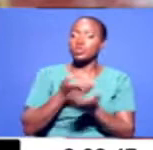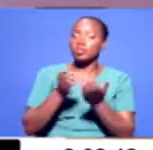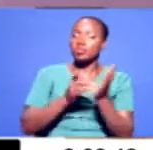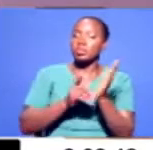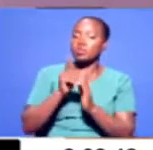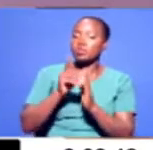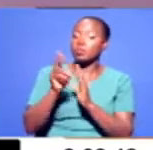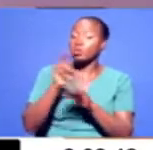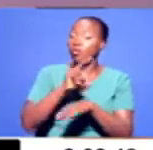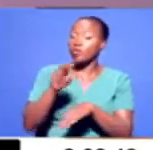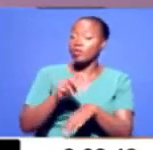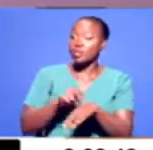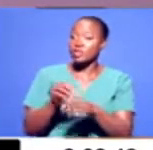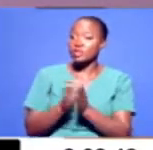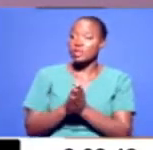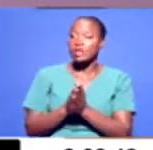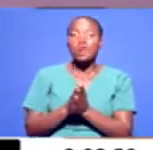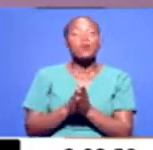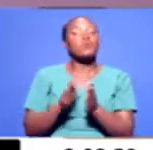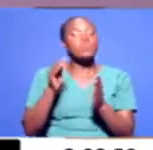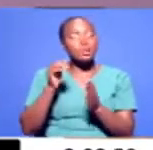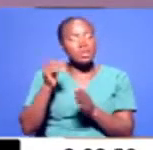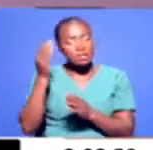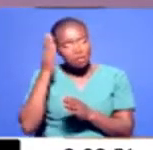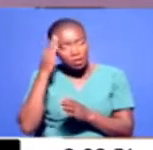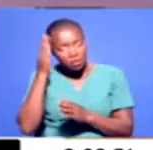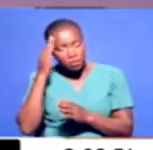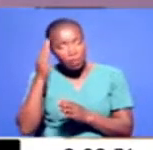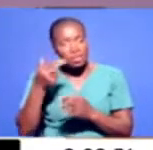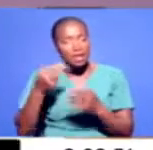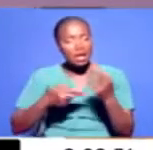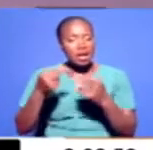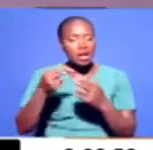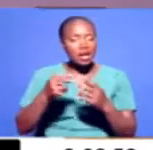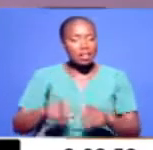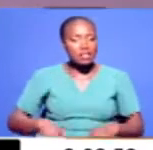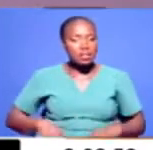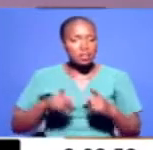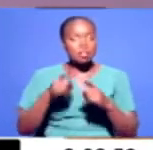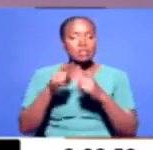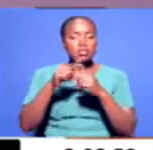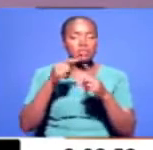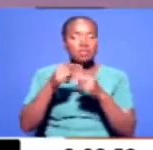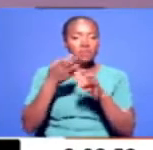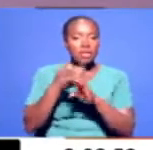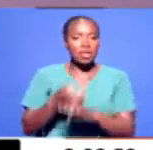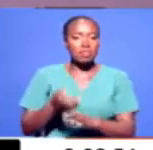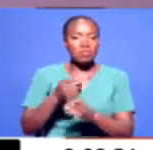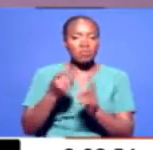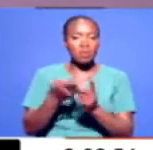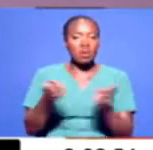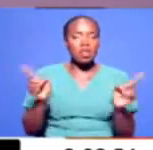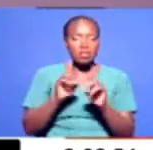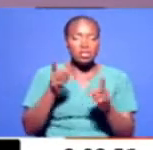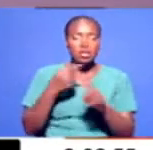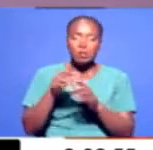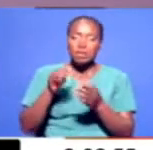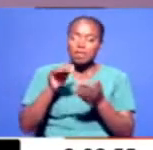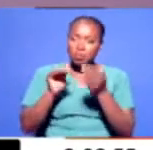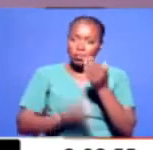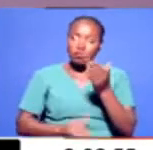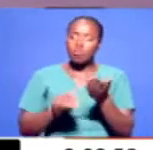our nation. We take note of the high cost of living that is making life difficult for all of us, but certainly for those at the bottom of the